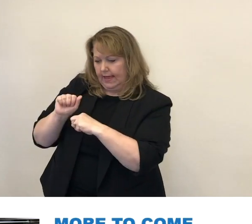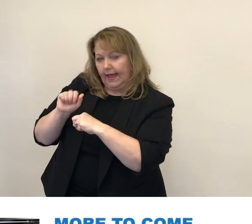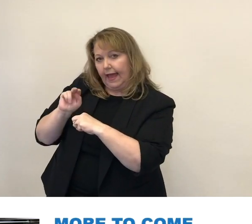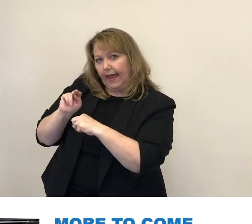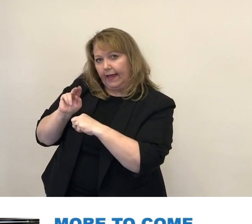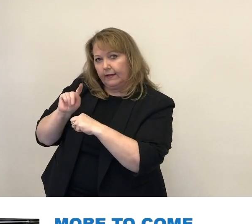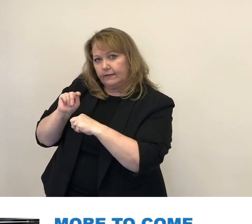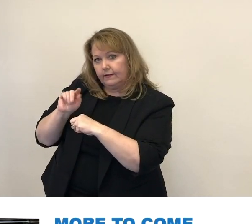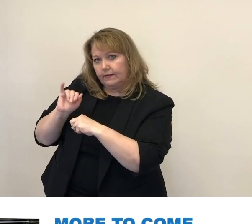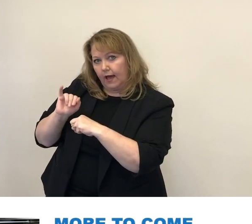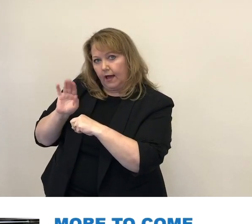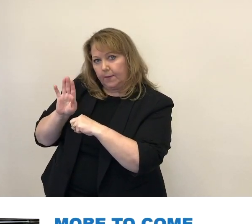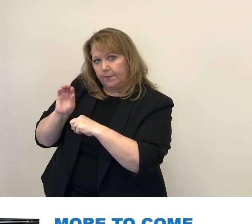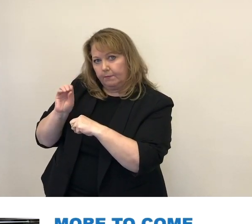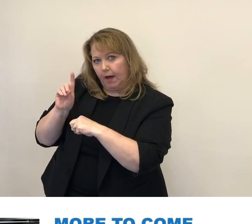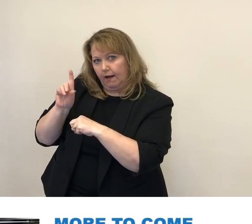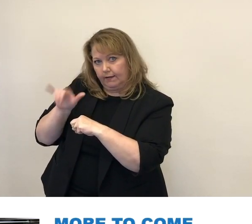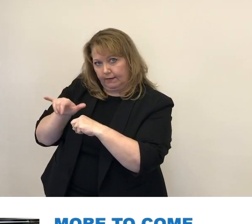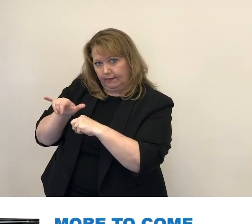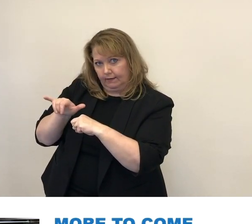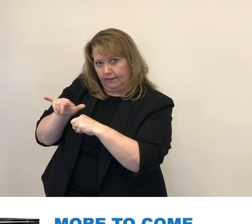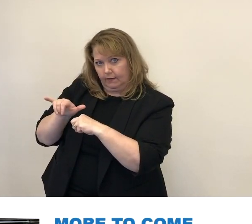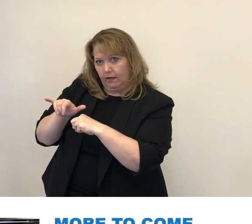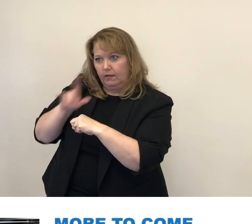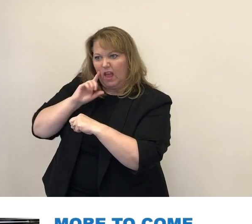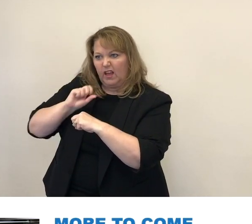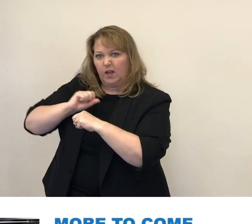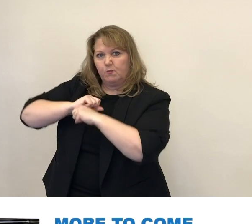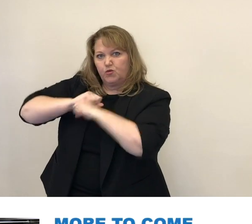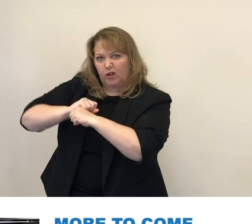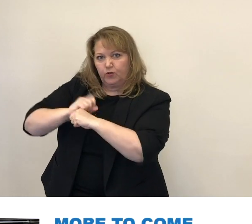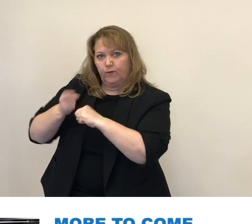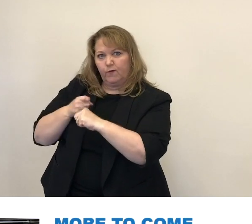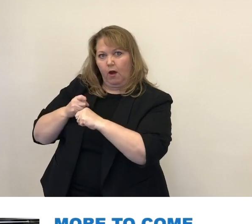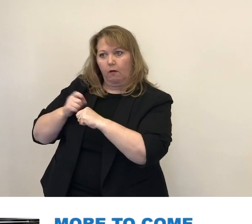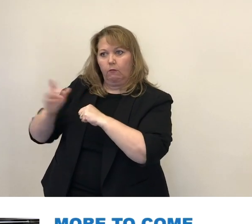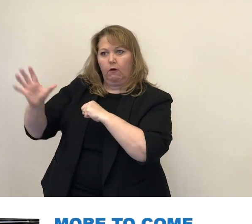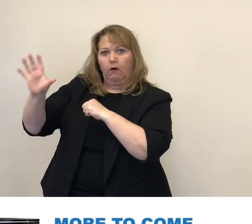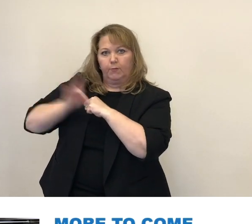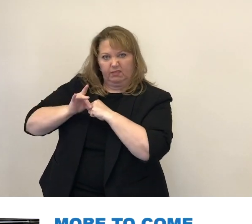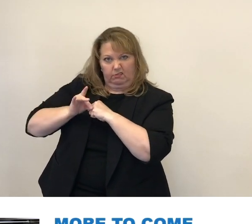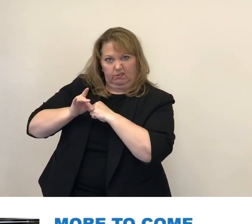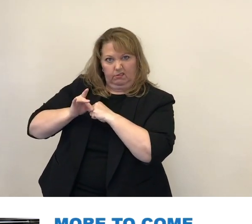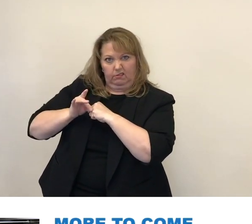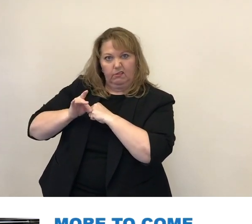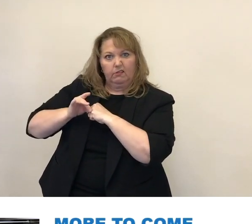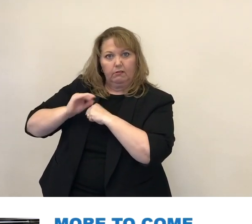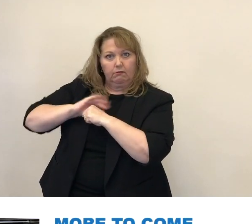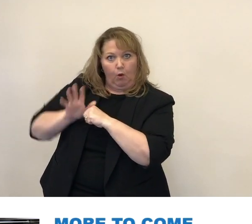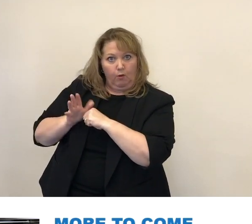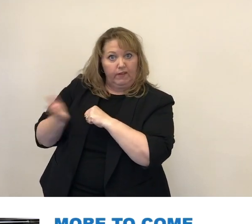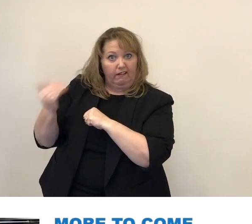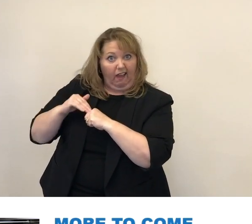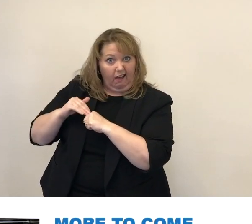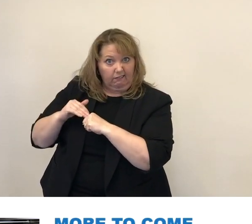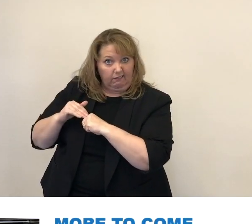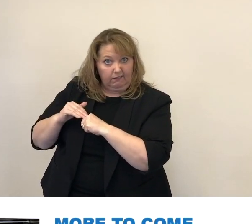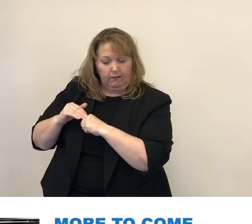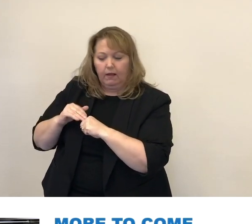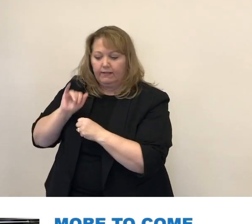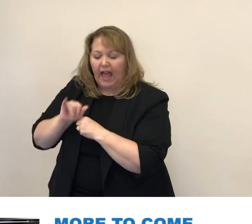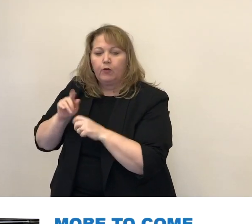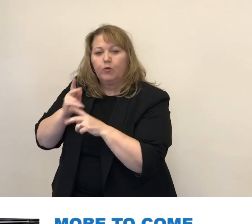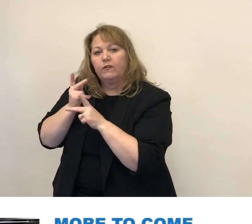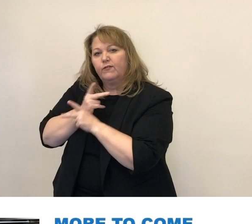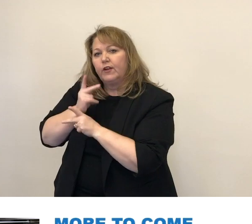you're presently infected for a number of technical reasons, but as we're coming out of this and as the smoke is clearing, it'll help public health